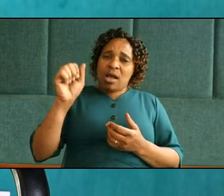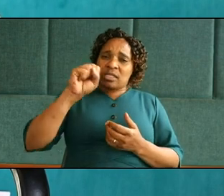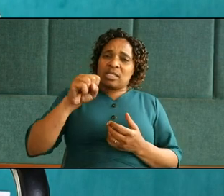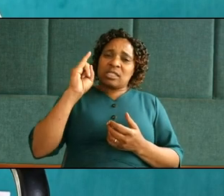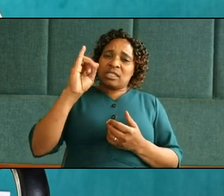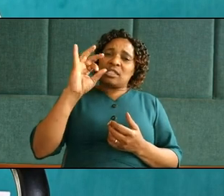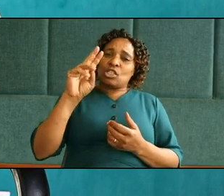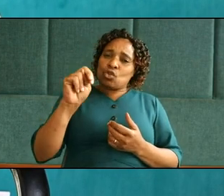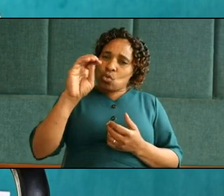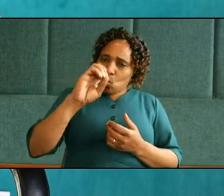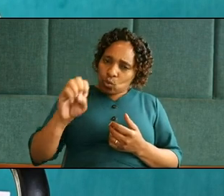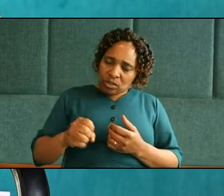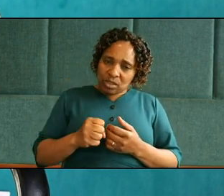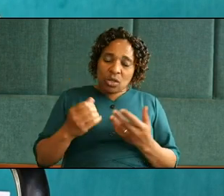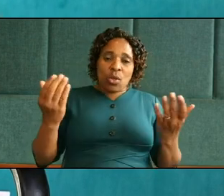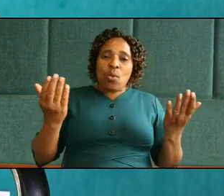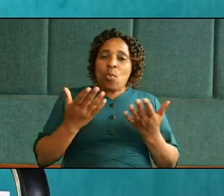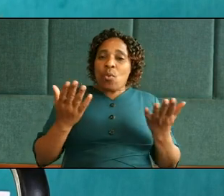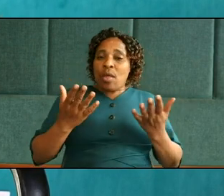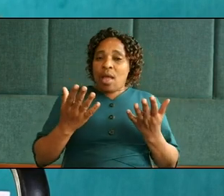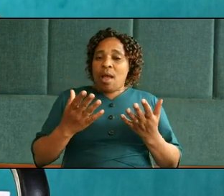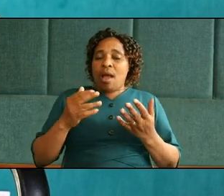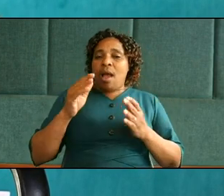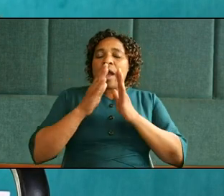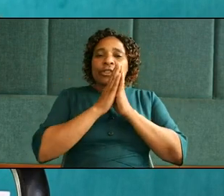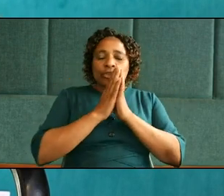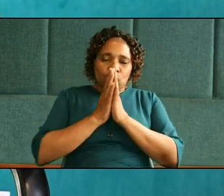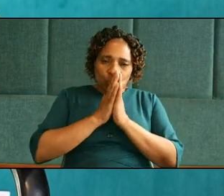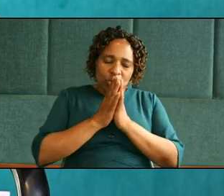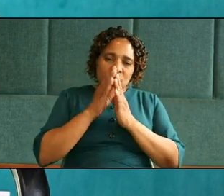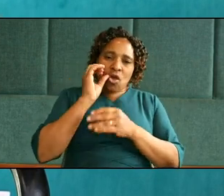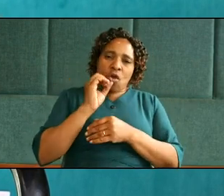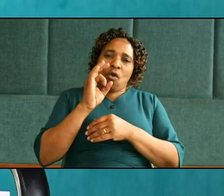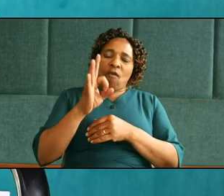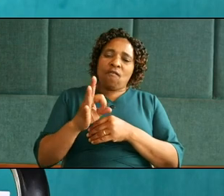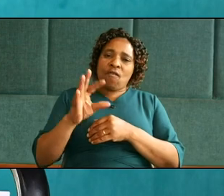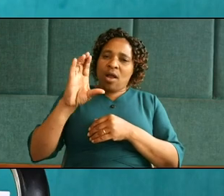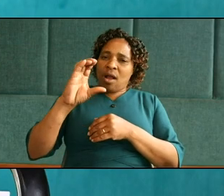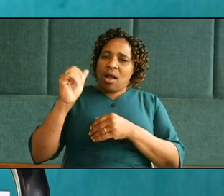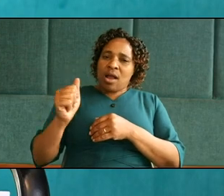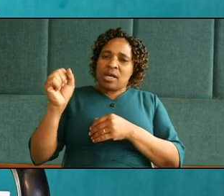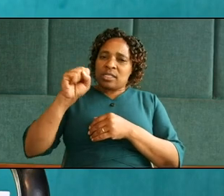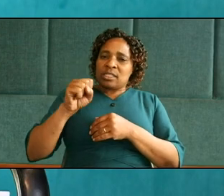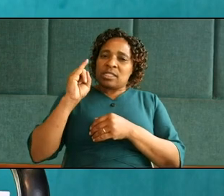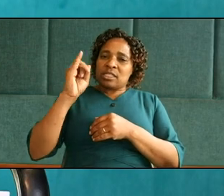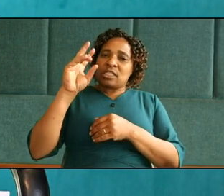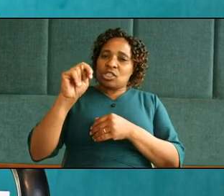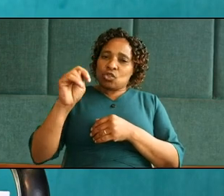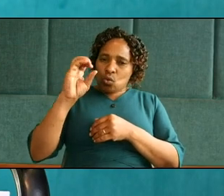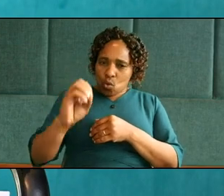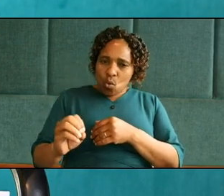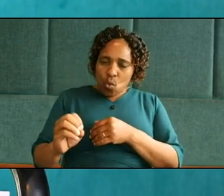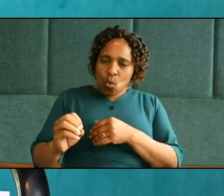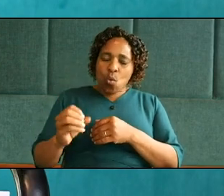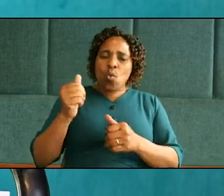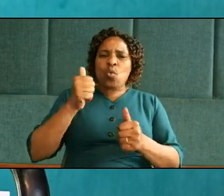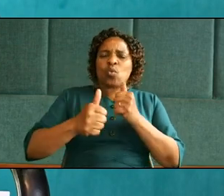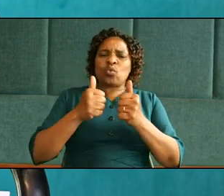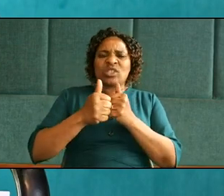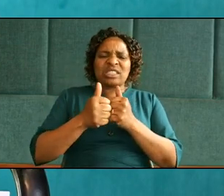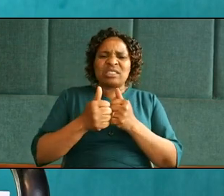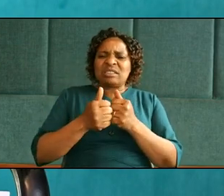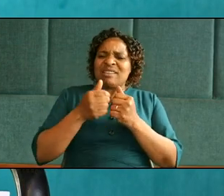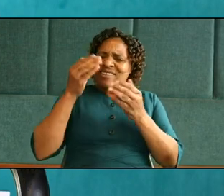have seen casinos. So there is a story of a casino, a story that seemed like a